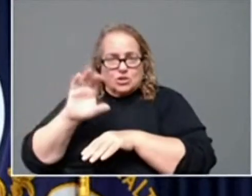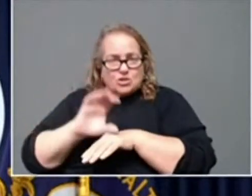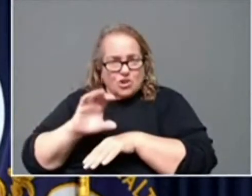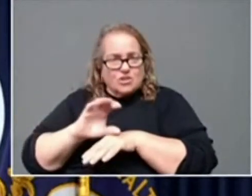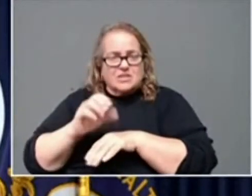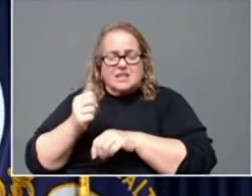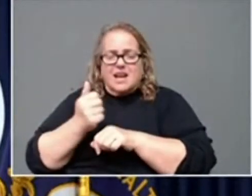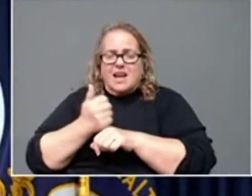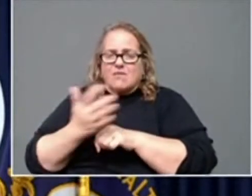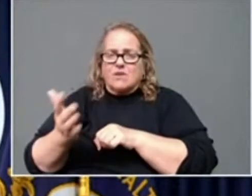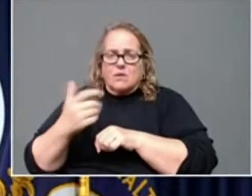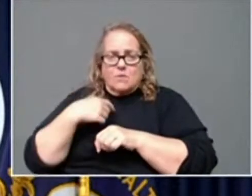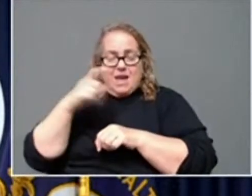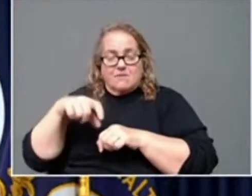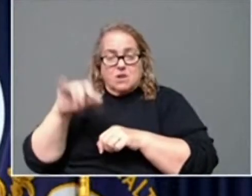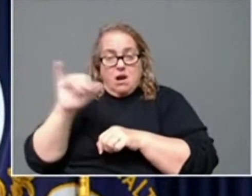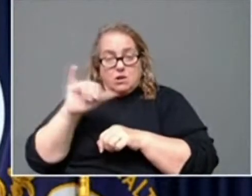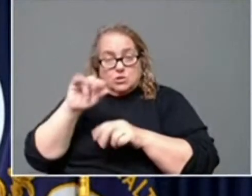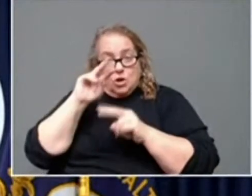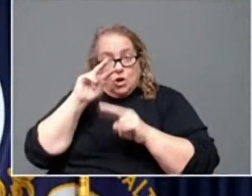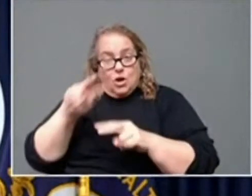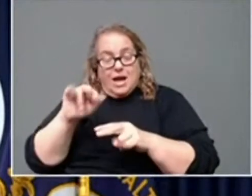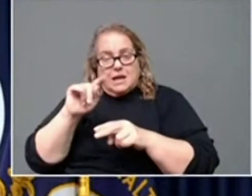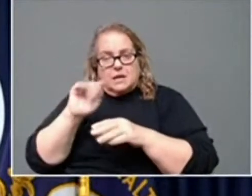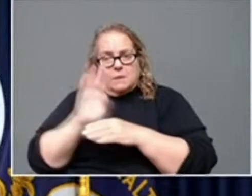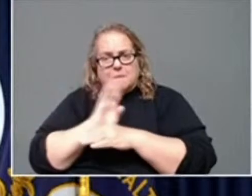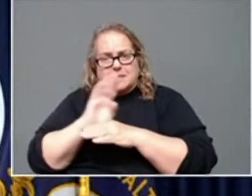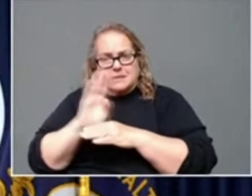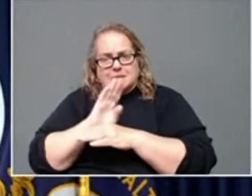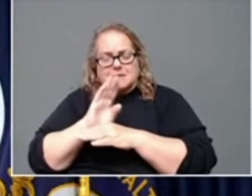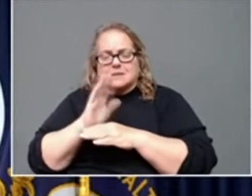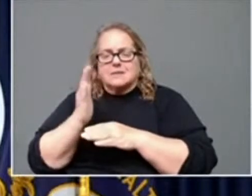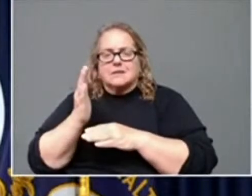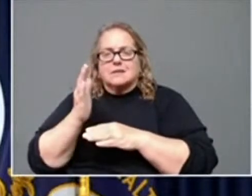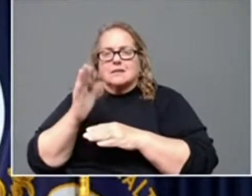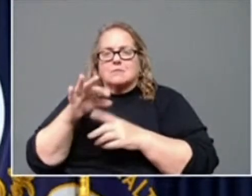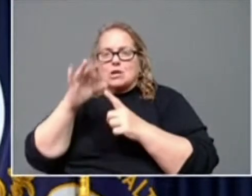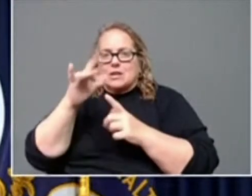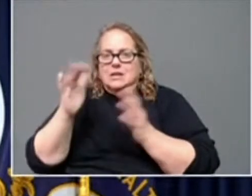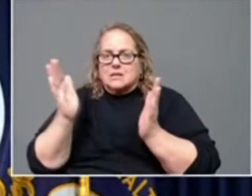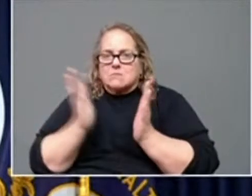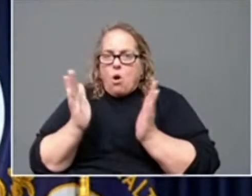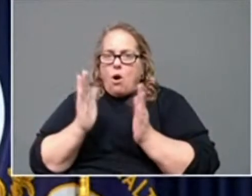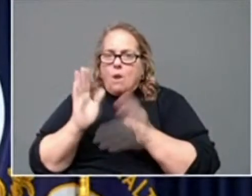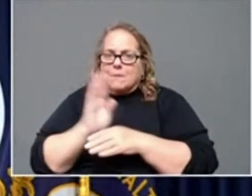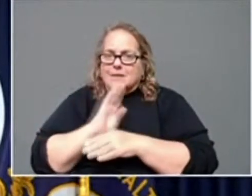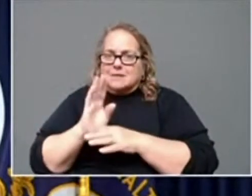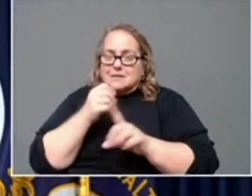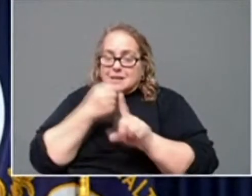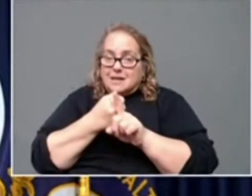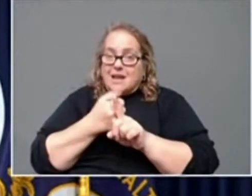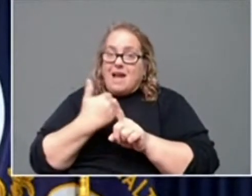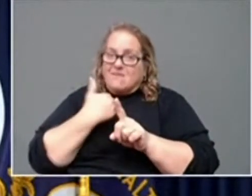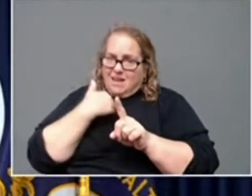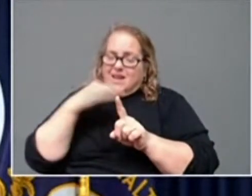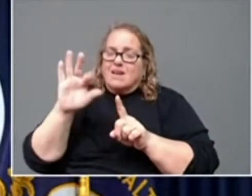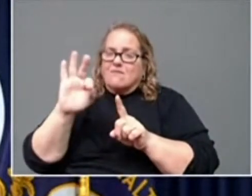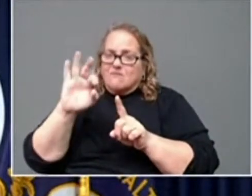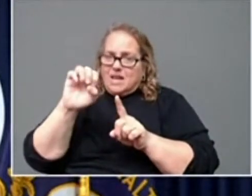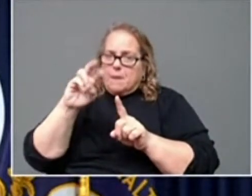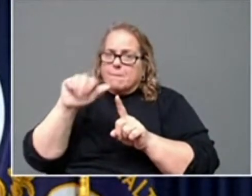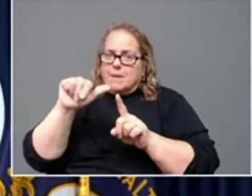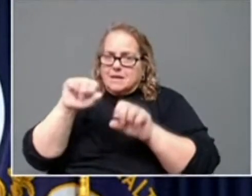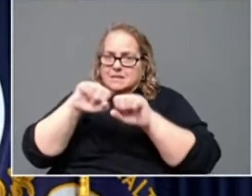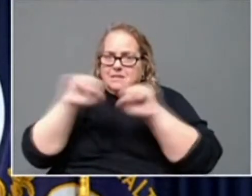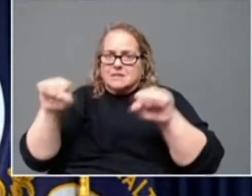going to have to start looking at businesses and especially small businesses that are hit. I know there's FEMA assistance, but we're likely to